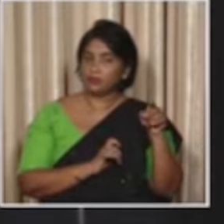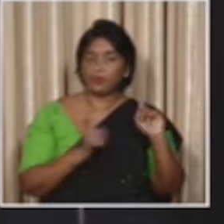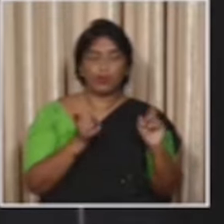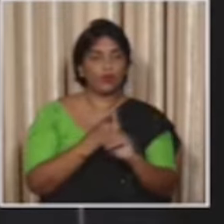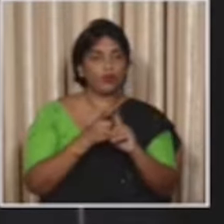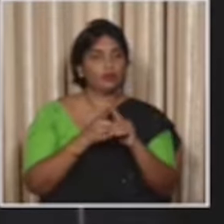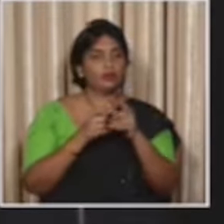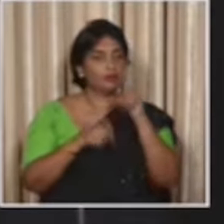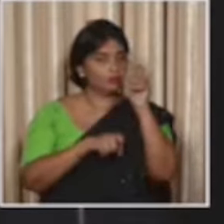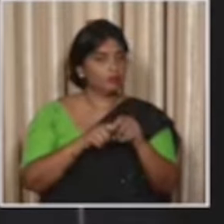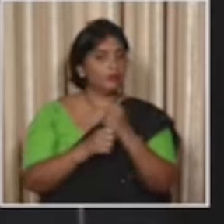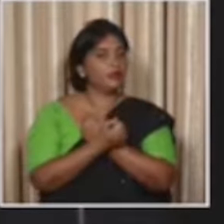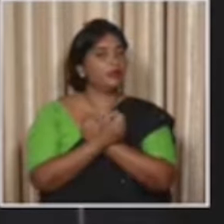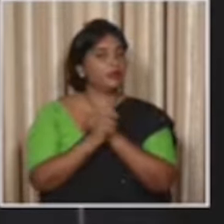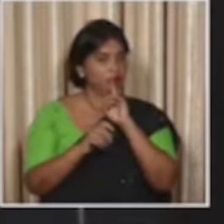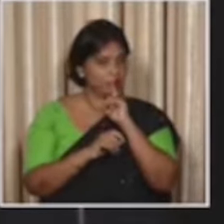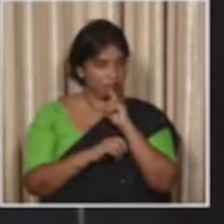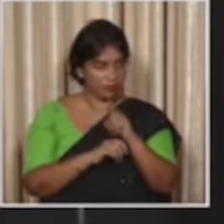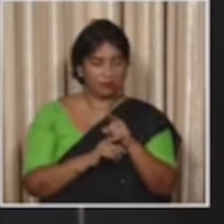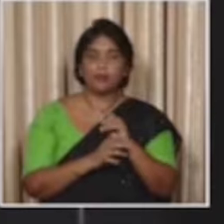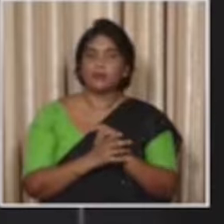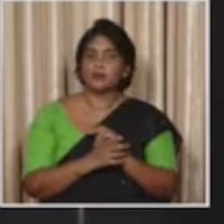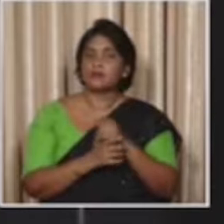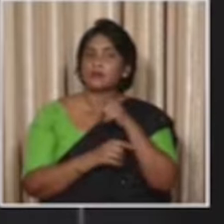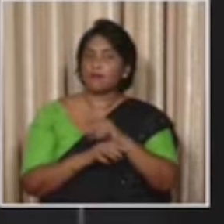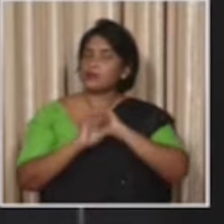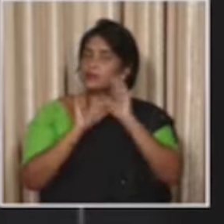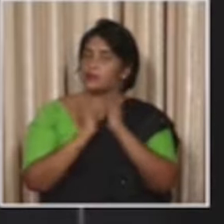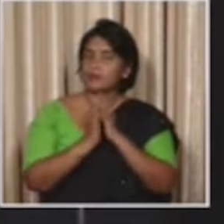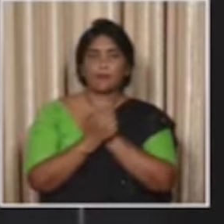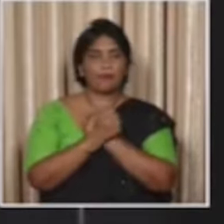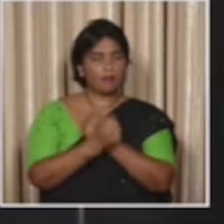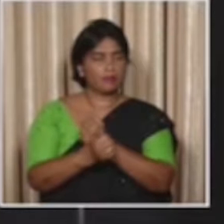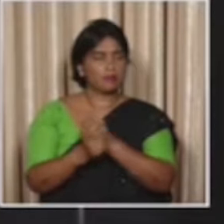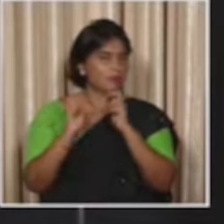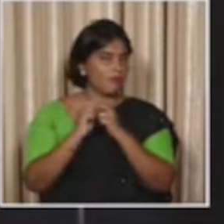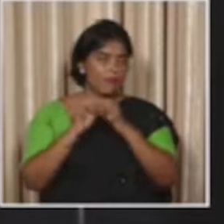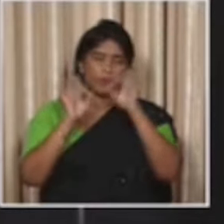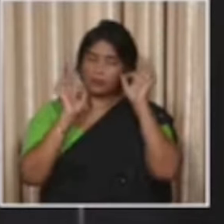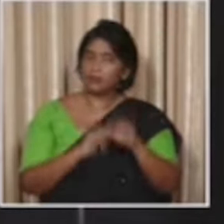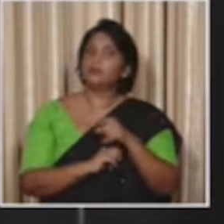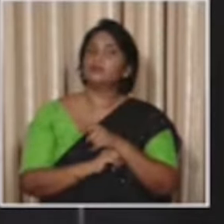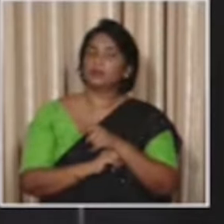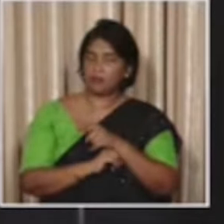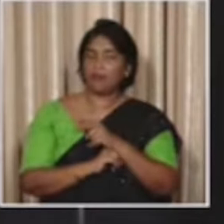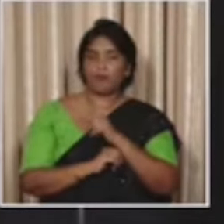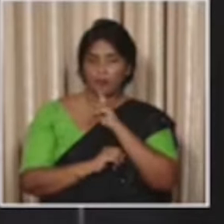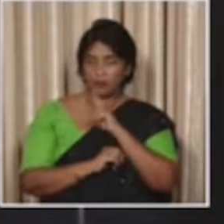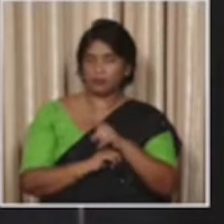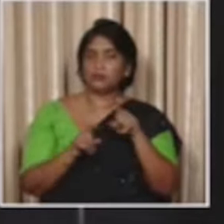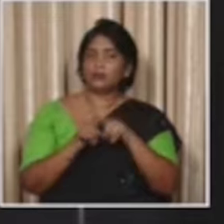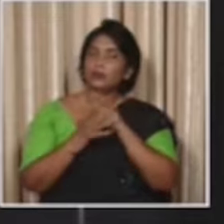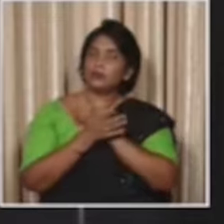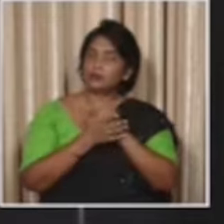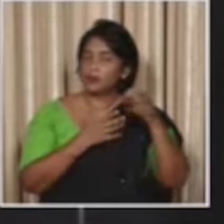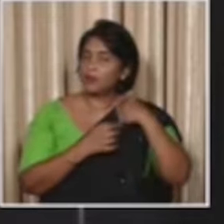None of us want the hostages to be harmed. We all the peace-loving people in the world